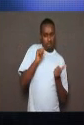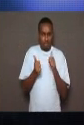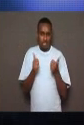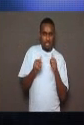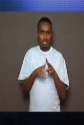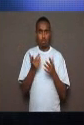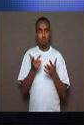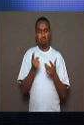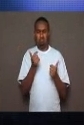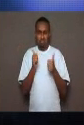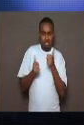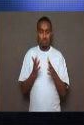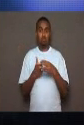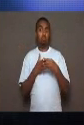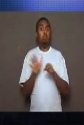and uncertainty.